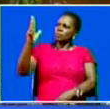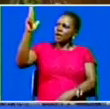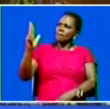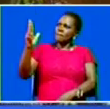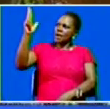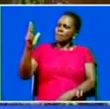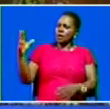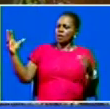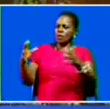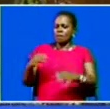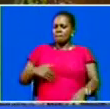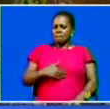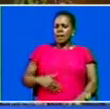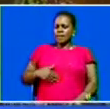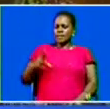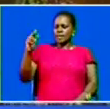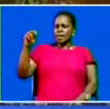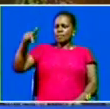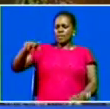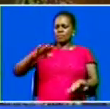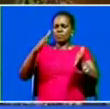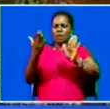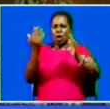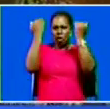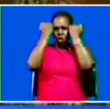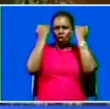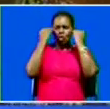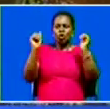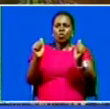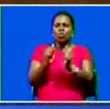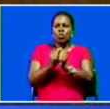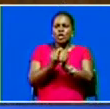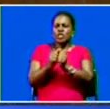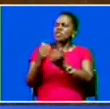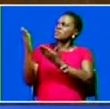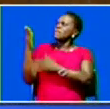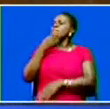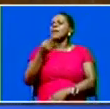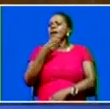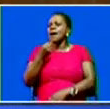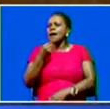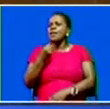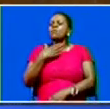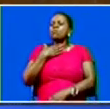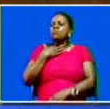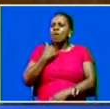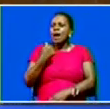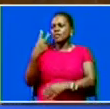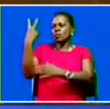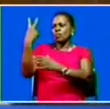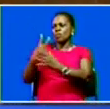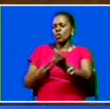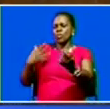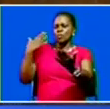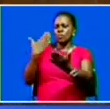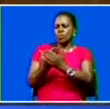crowd. The Malindi MP was arraigned in court alongside Geoffrey Otieno. The prosecution sought to have the two